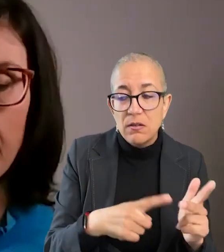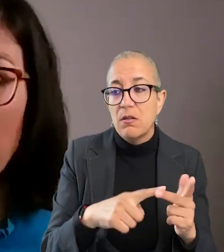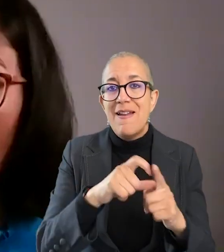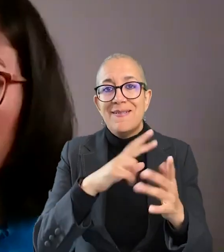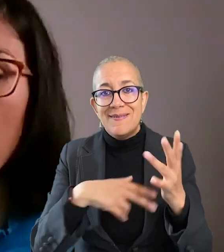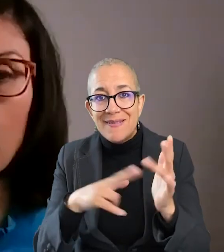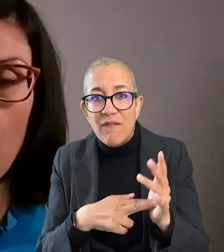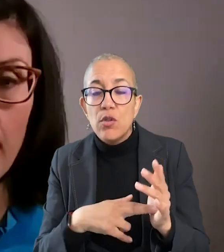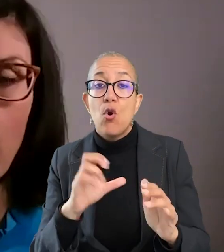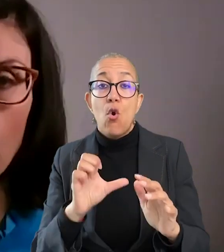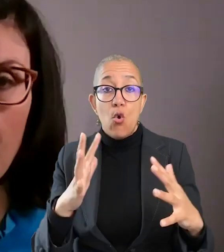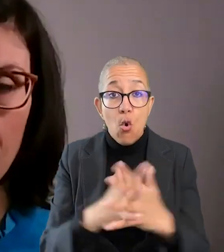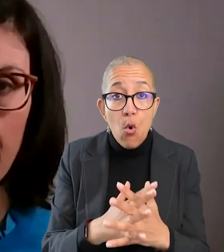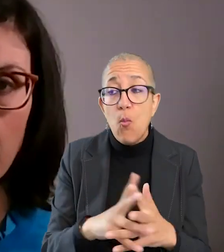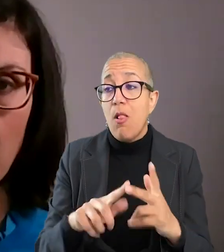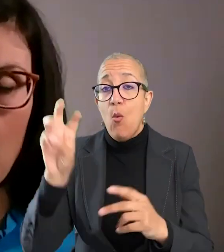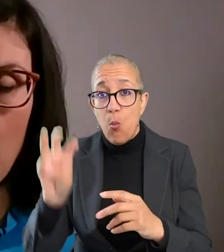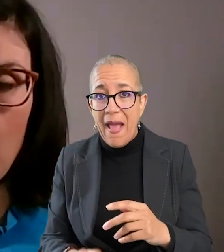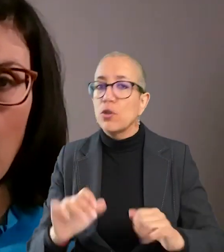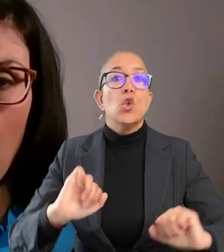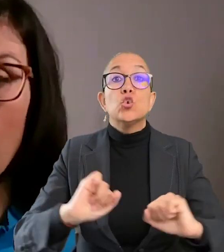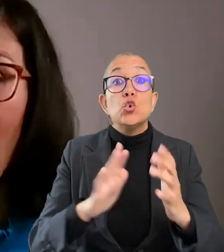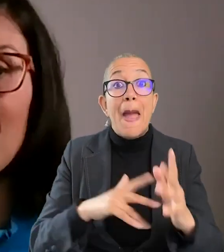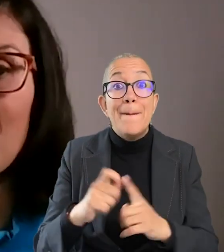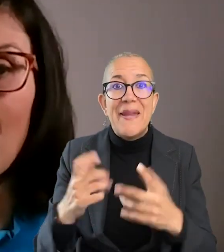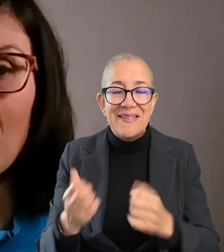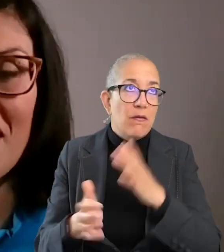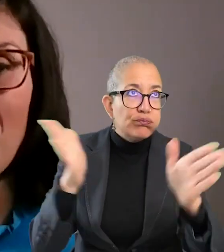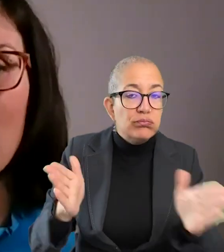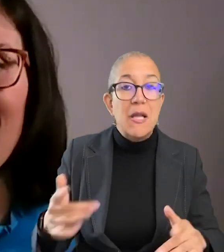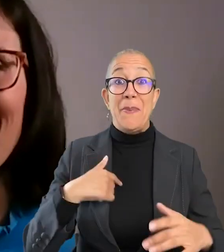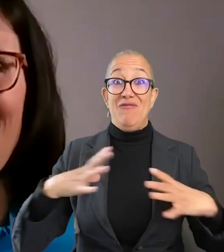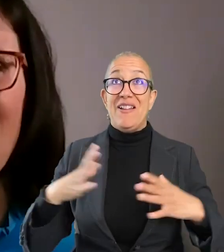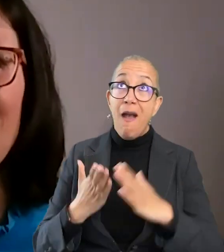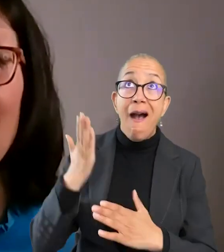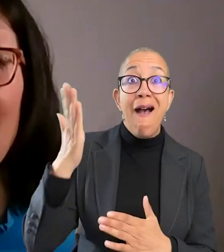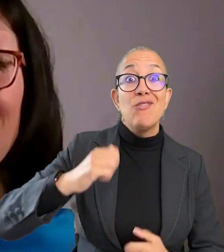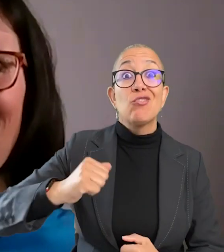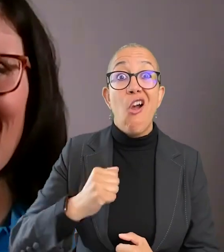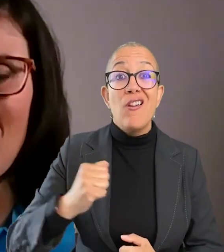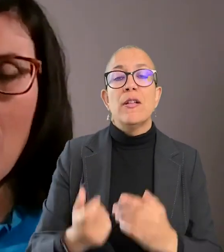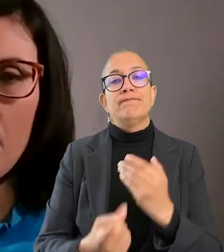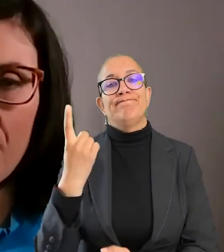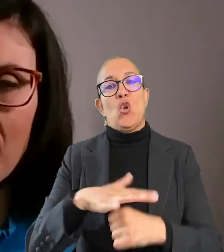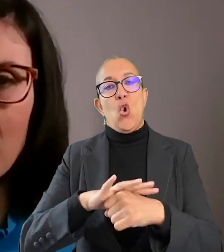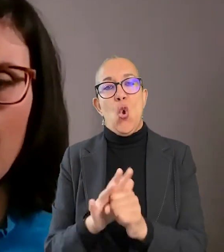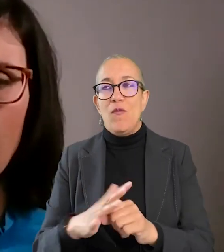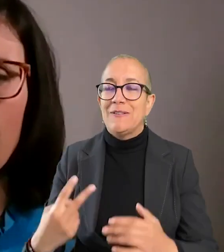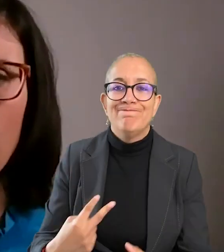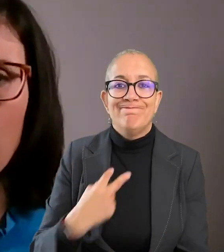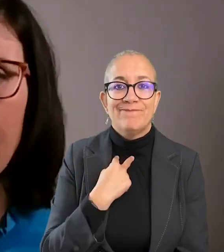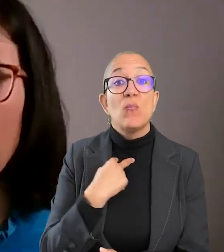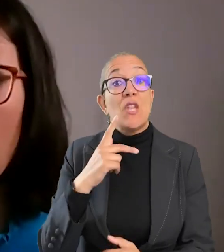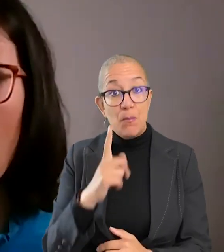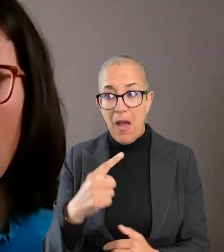Wales, seats where we don't currently hold MPs. I was about to go to Scotland and then COVID-19 intervened, sadly. But this is the approach